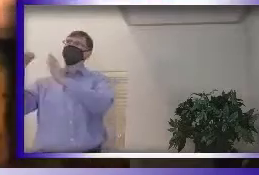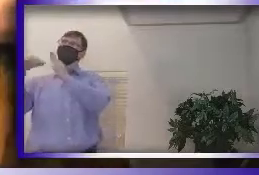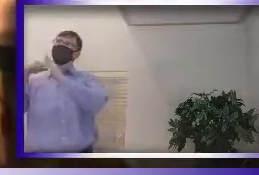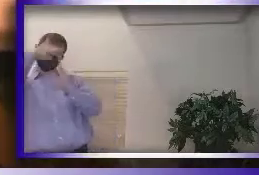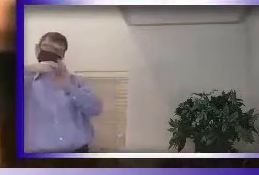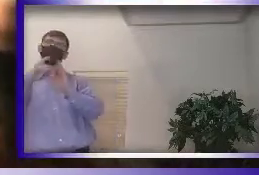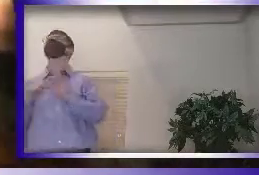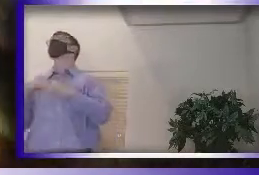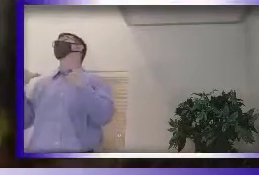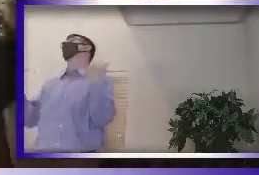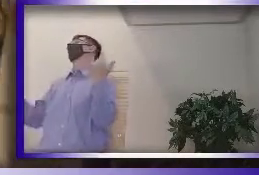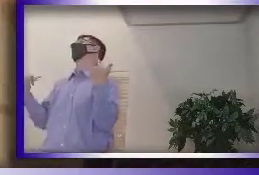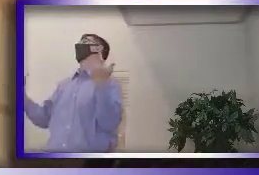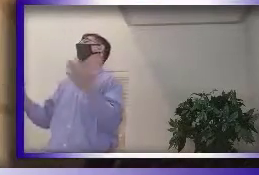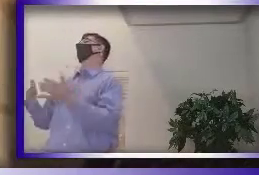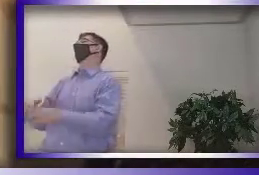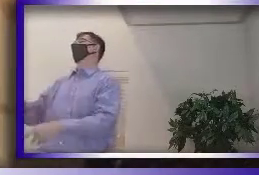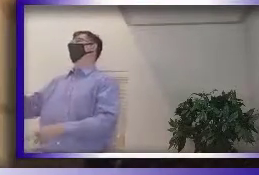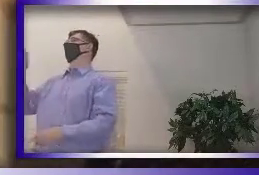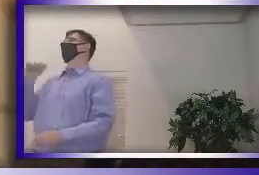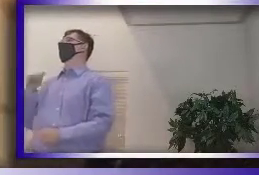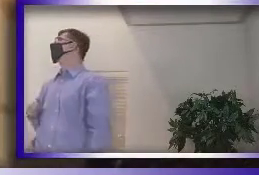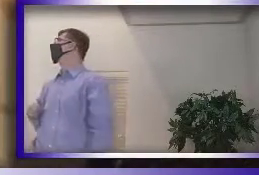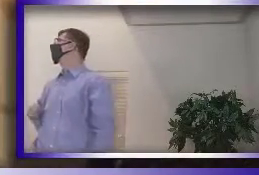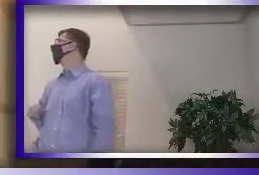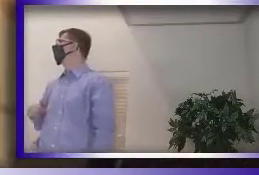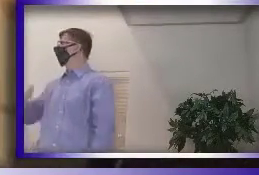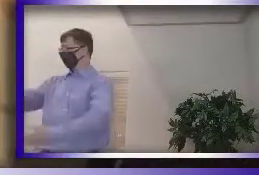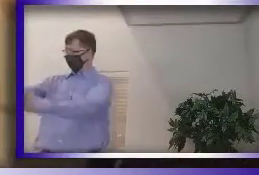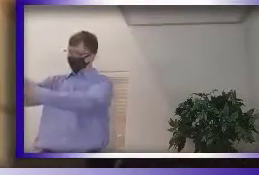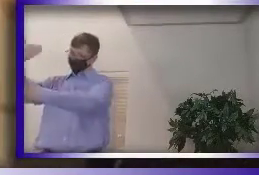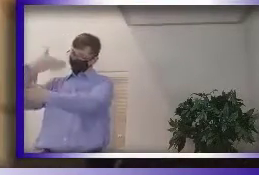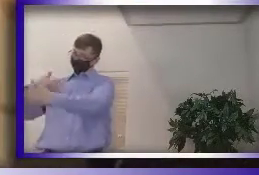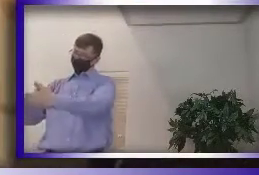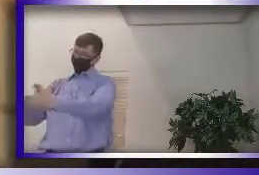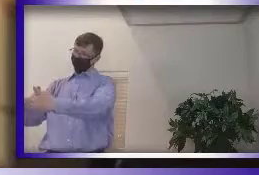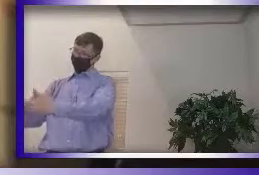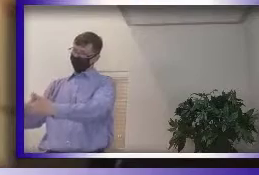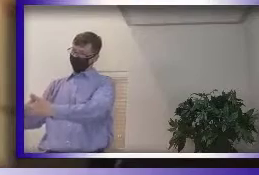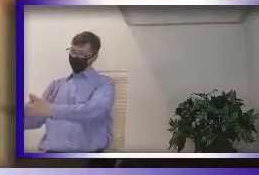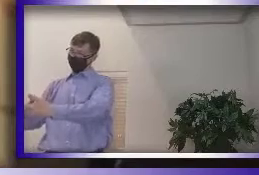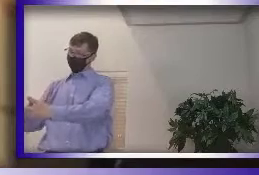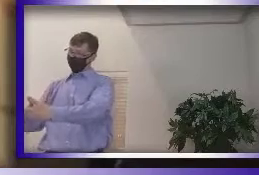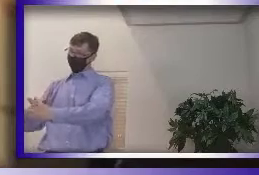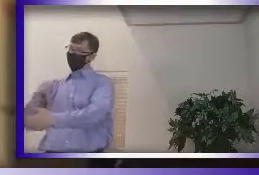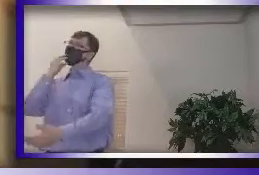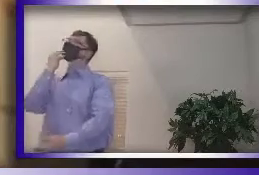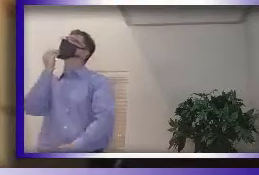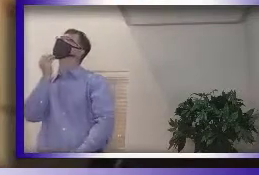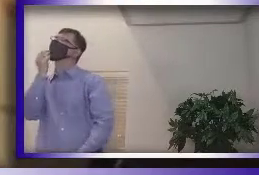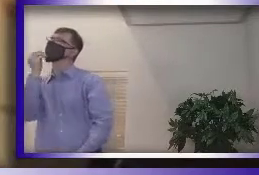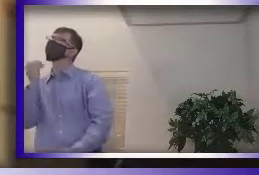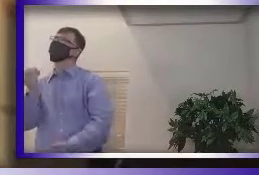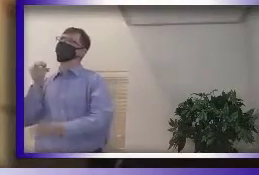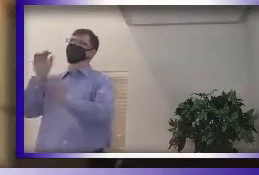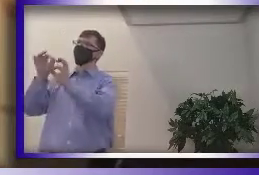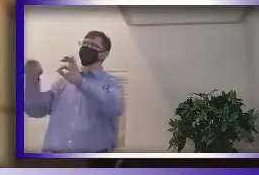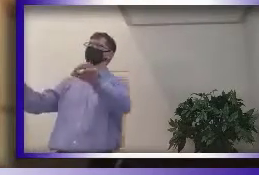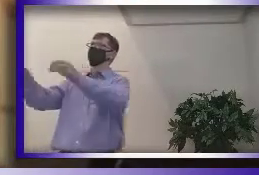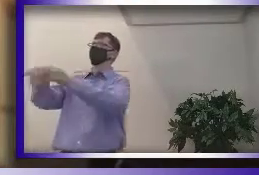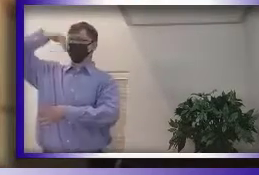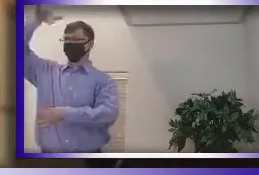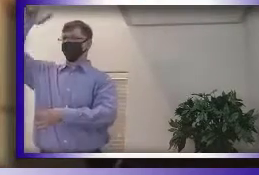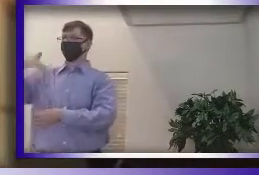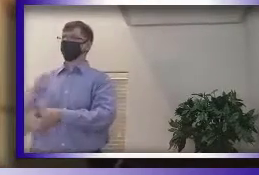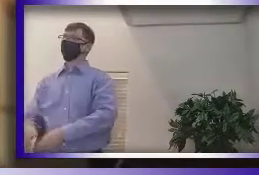Jewish tradition, especially the mystic part, we talk about Yahweh. But if you see it in the